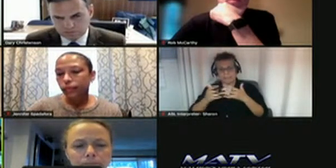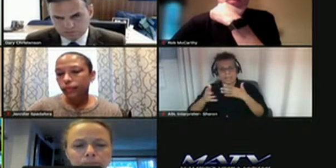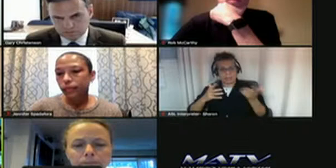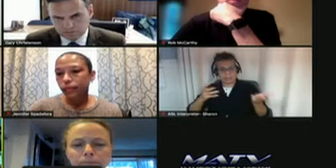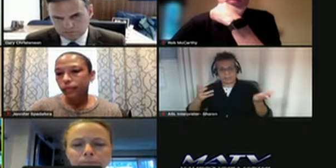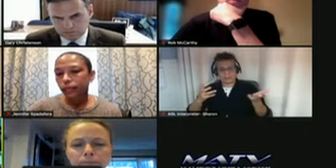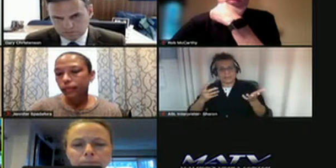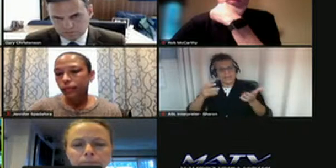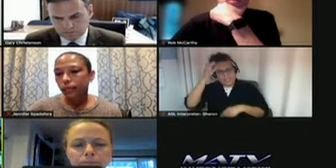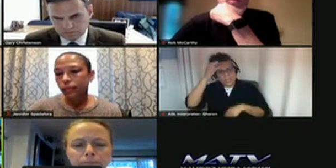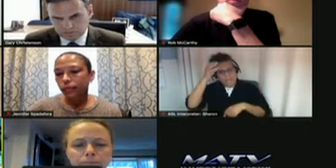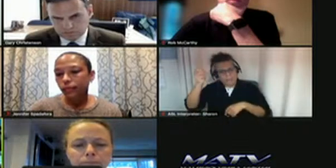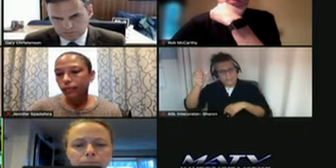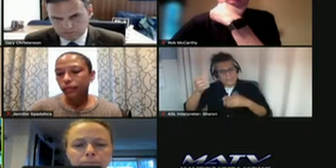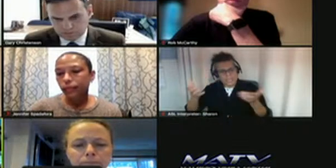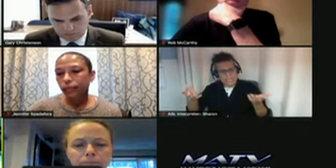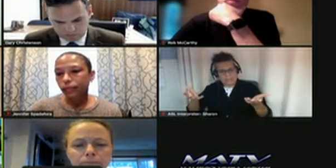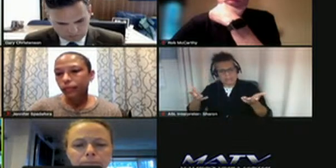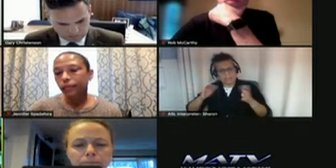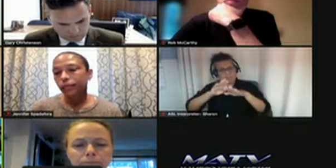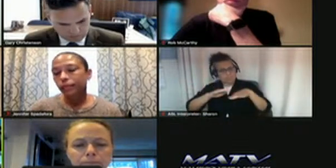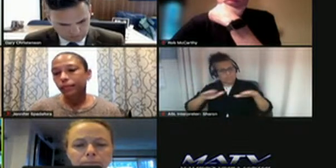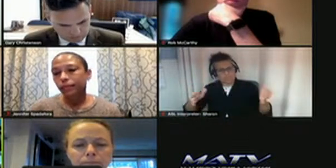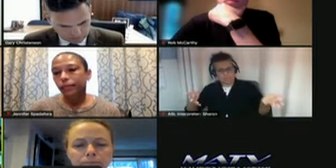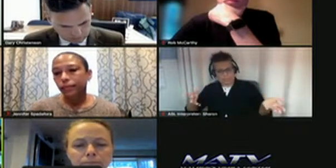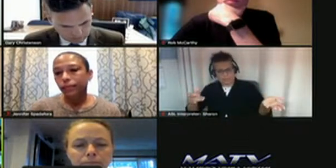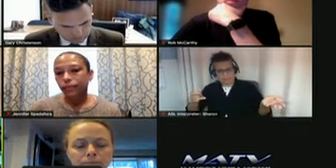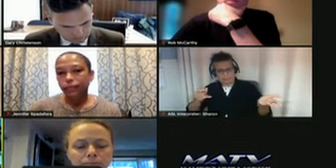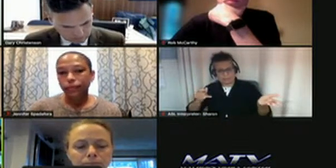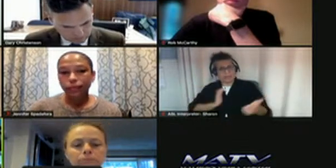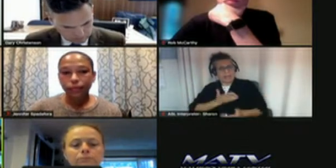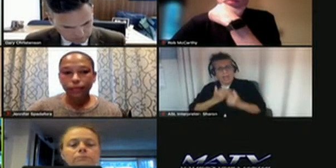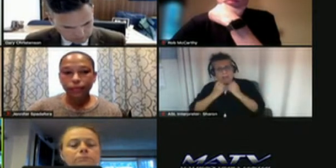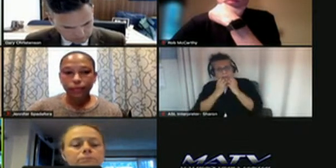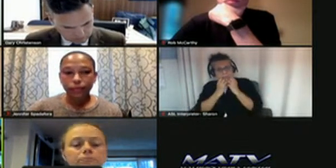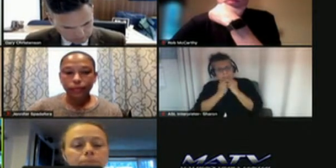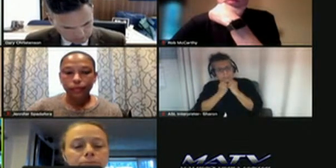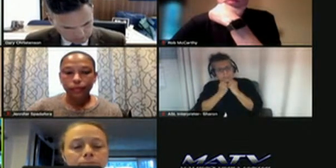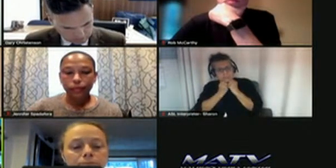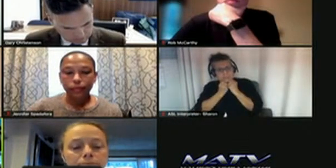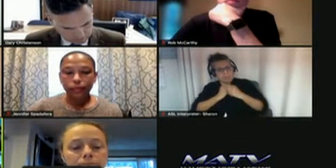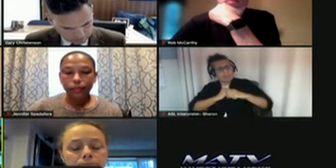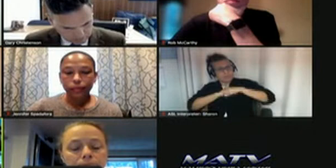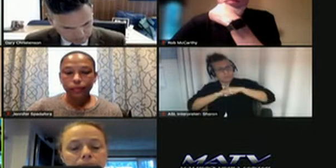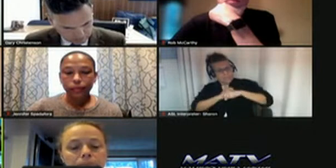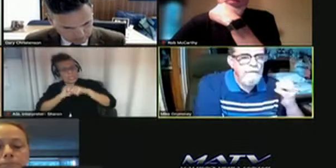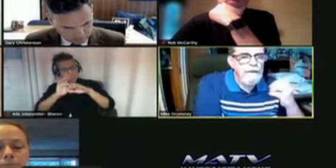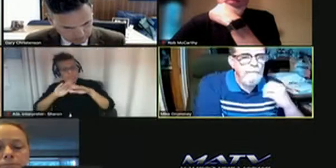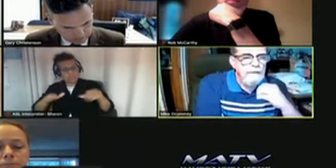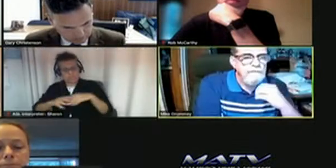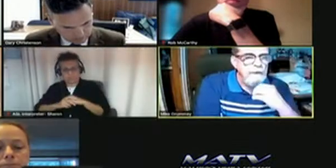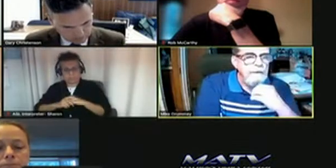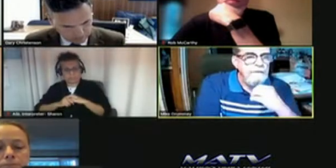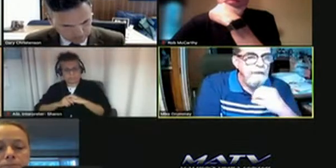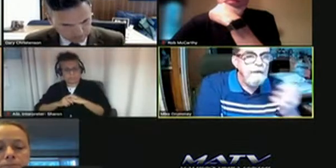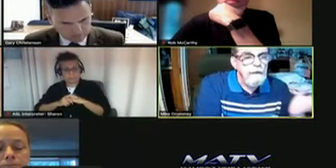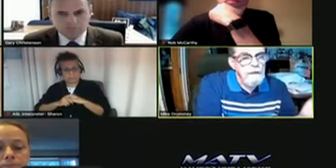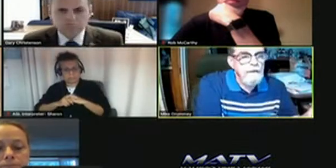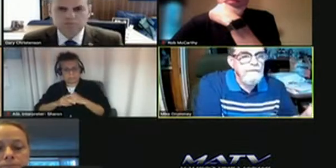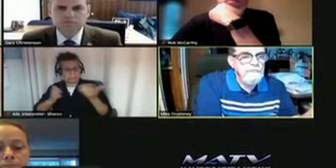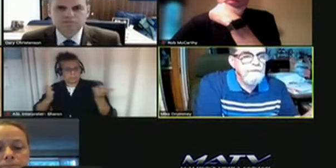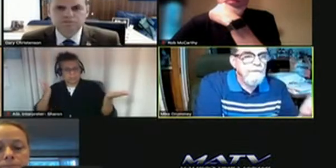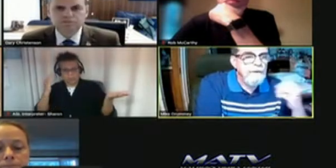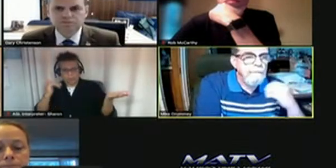makes common sense for all of our children that they're our most valuable resource. So yeah, we should protect them. And I don't see any problem with having a